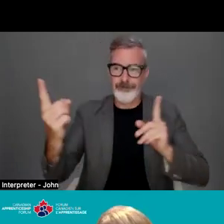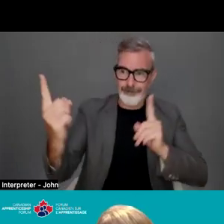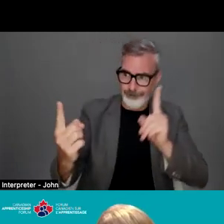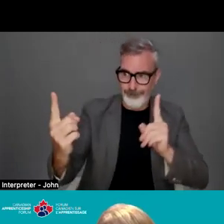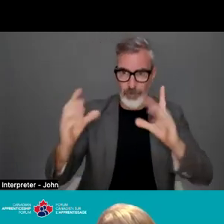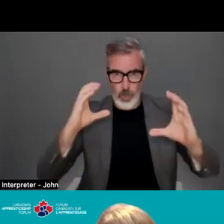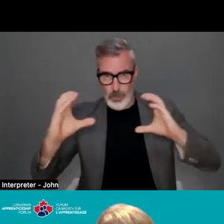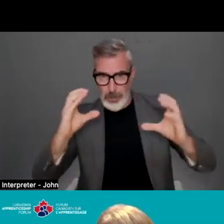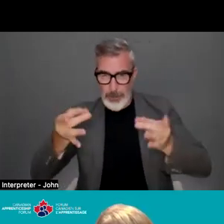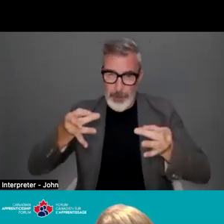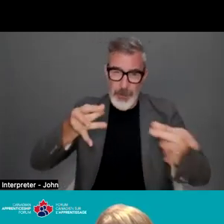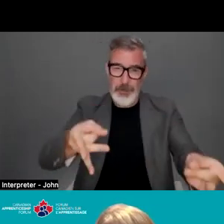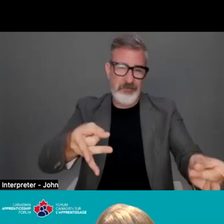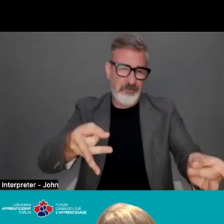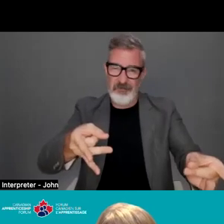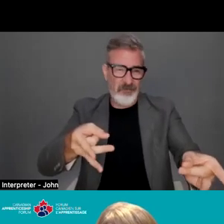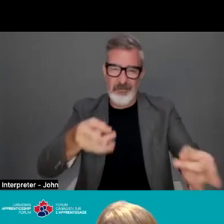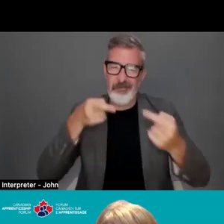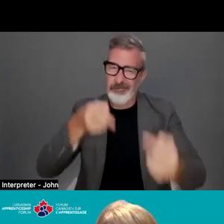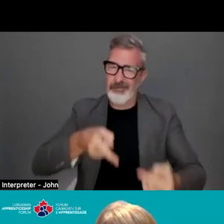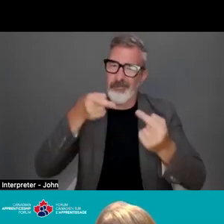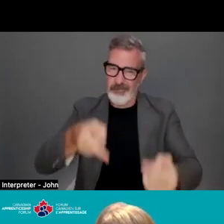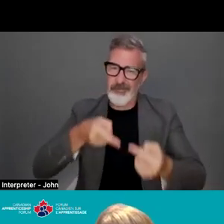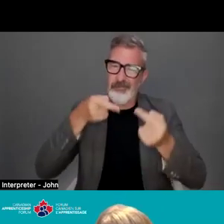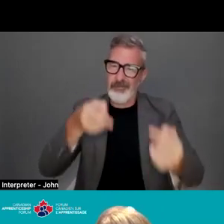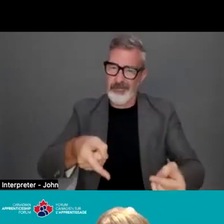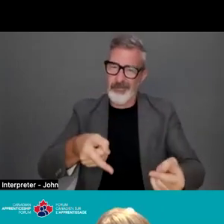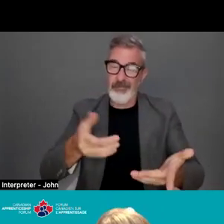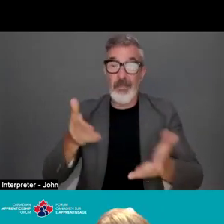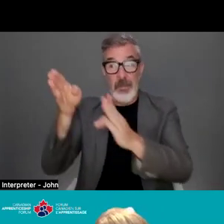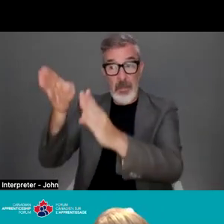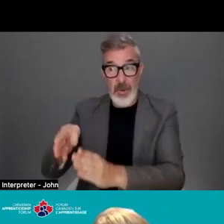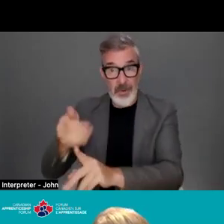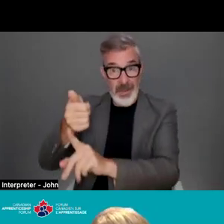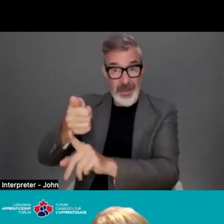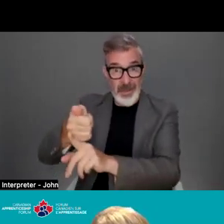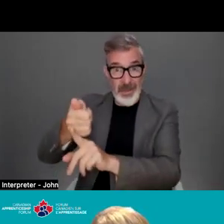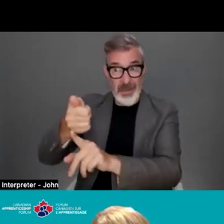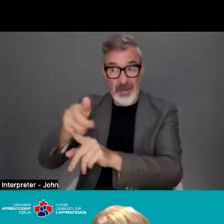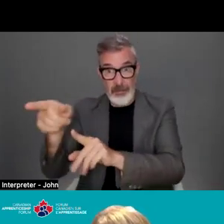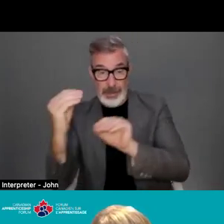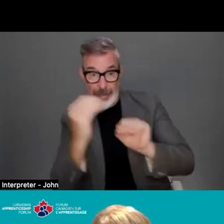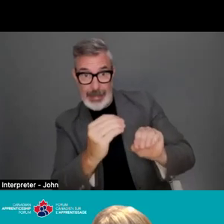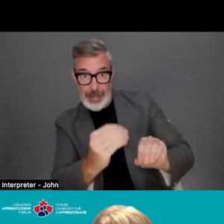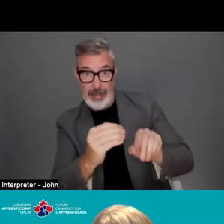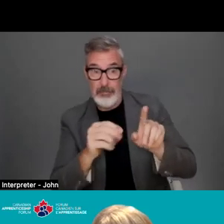especially with your journey person mentor, who is the person that is training you for 80% of the time on the job.